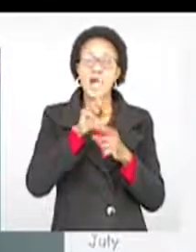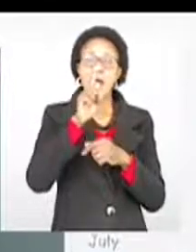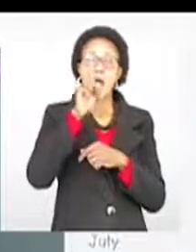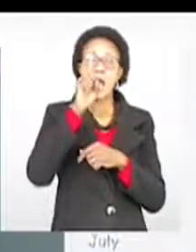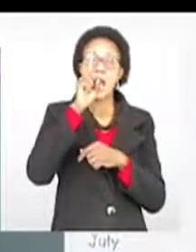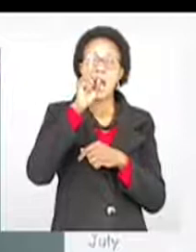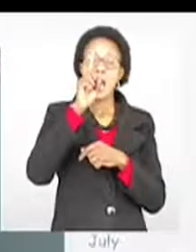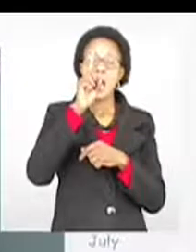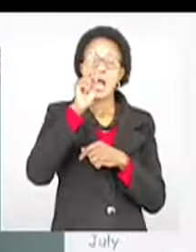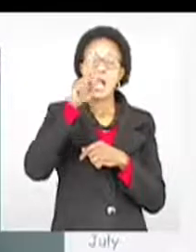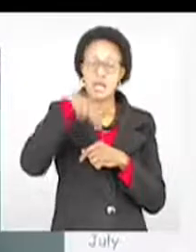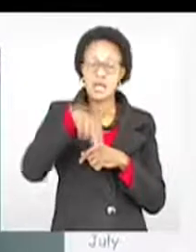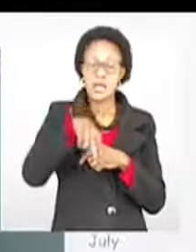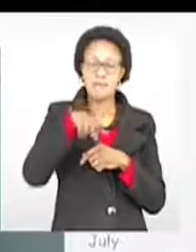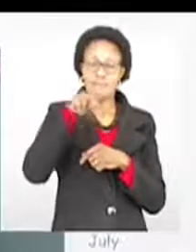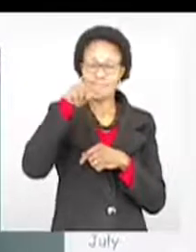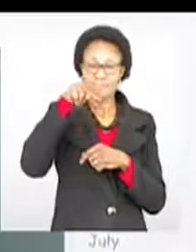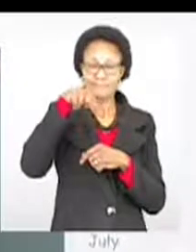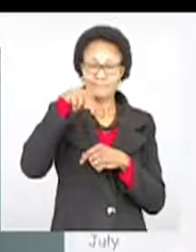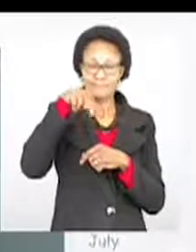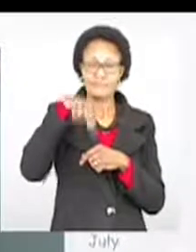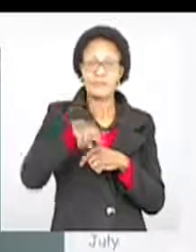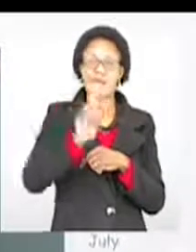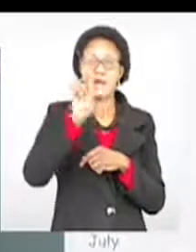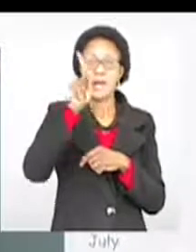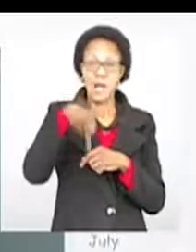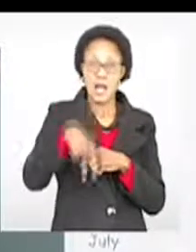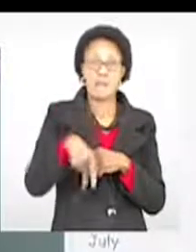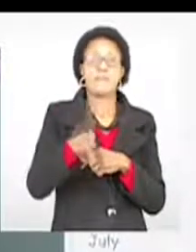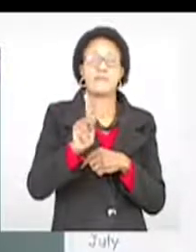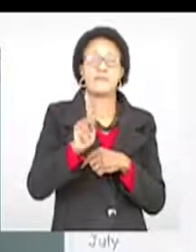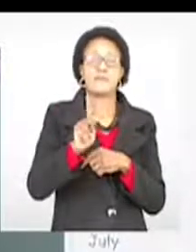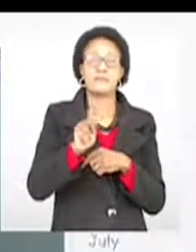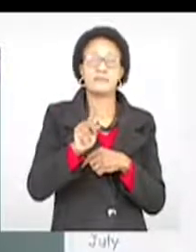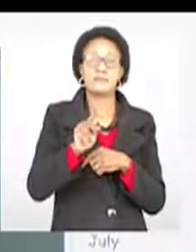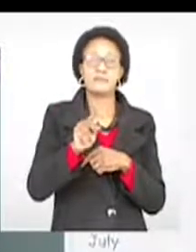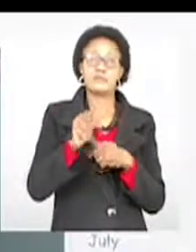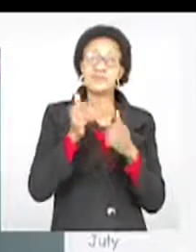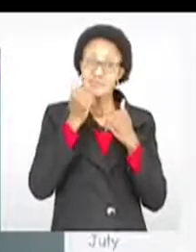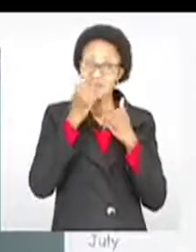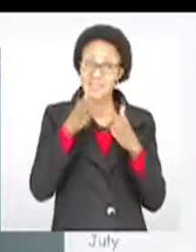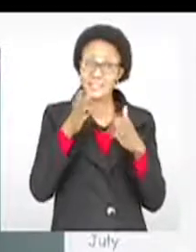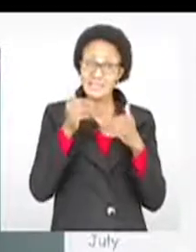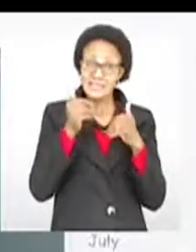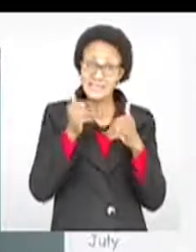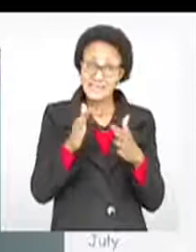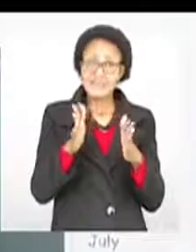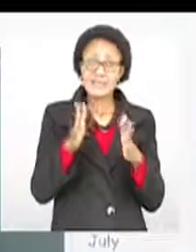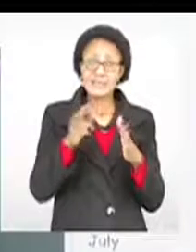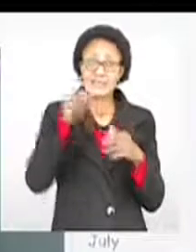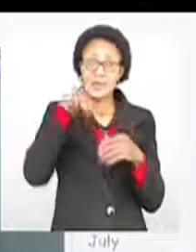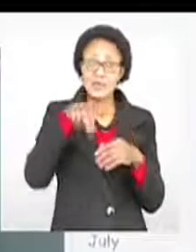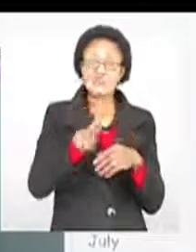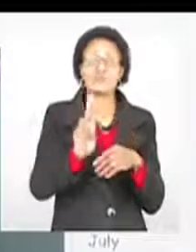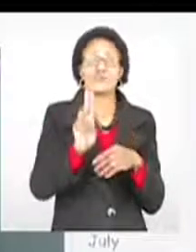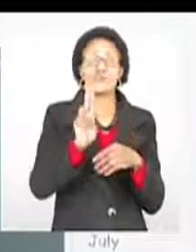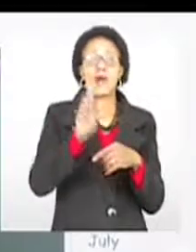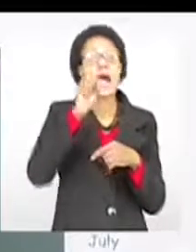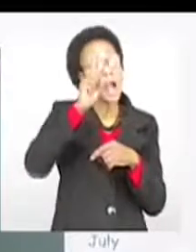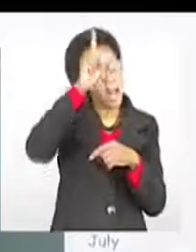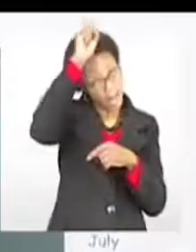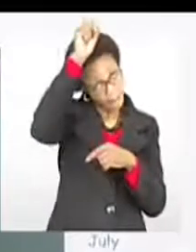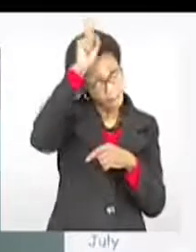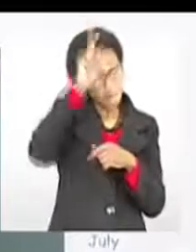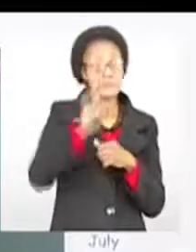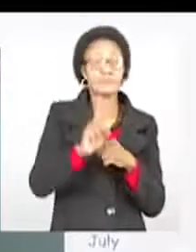up. You can see that the letter U is at the beginning and it goes up.